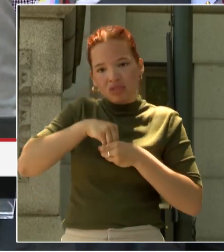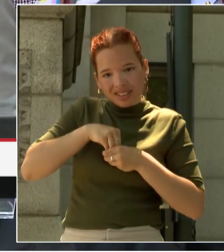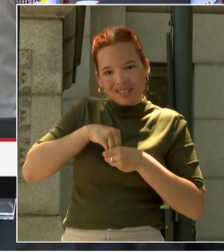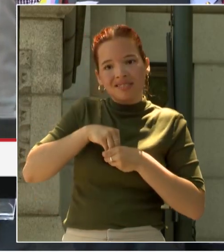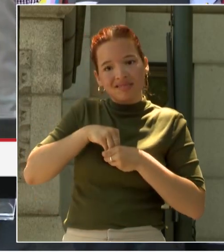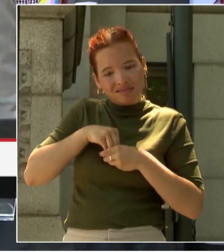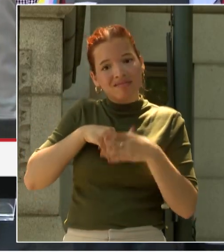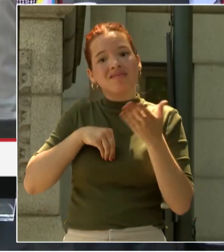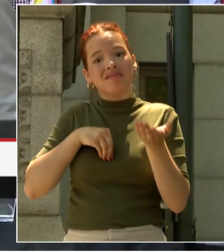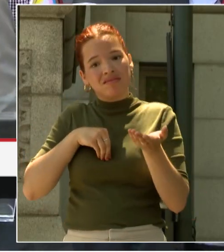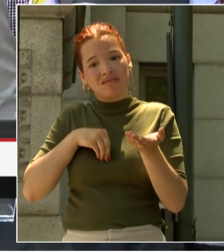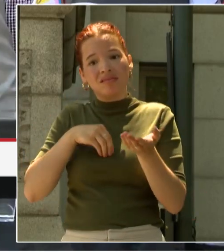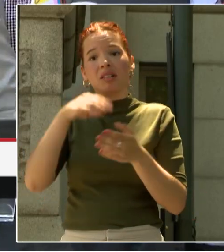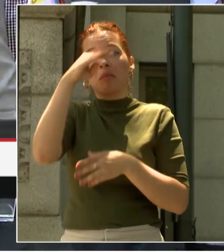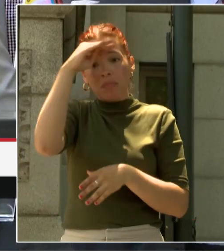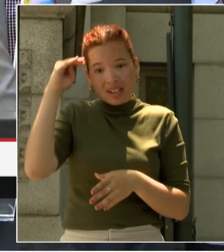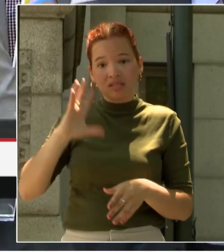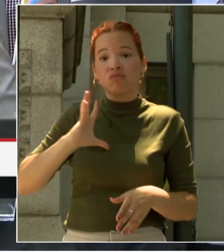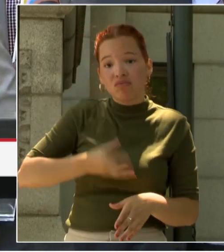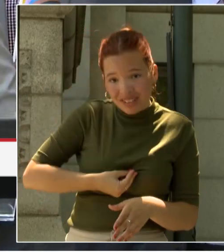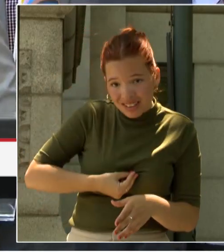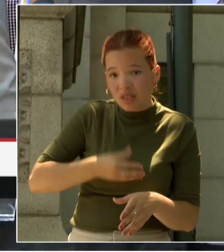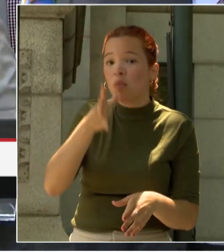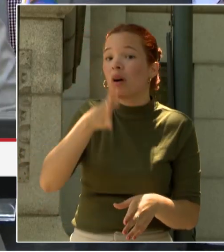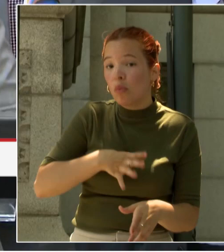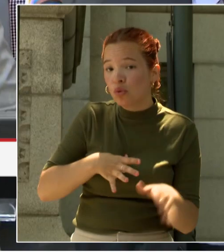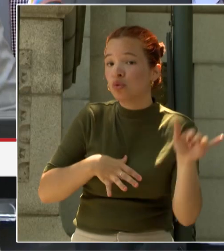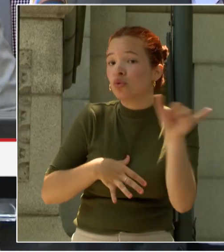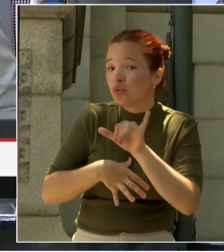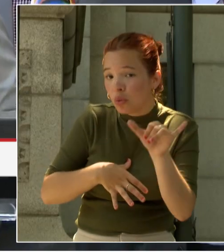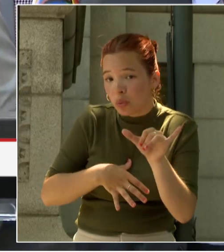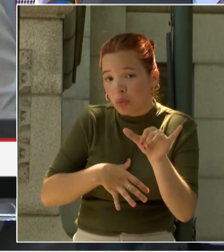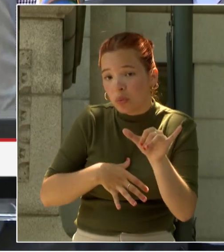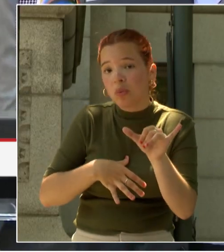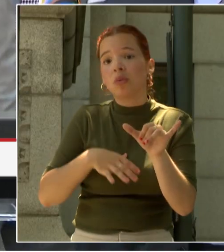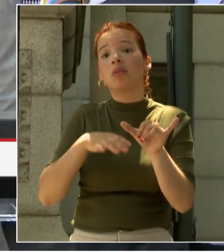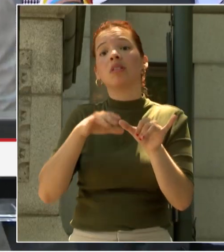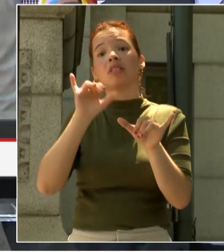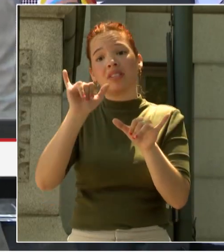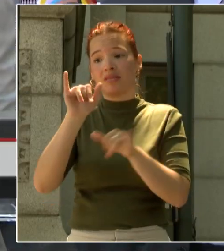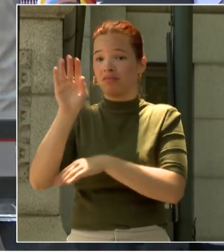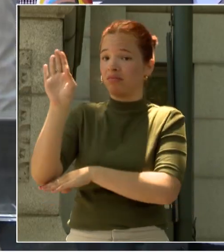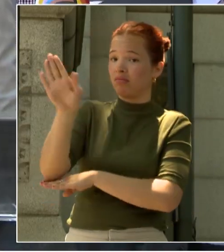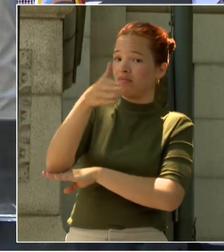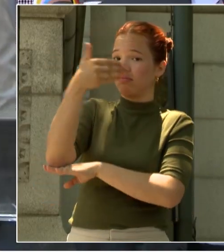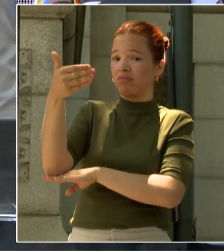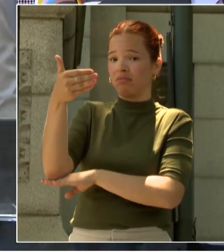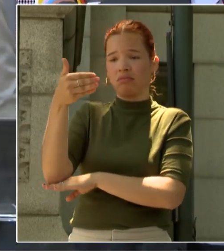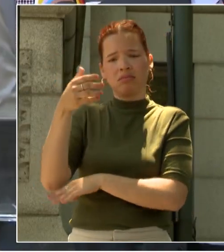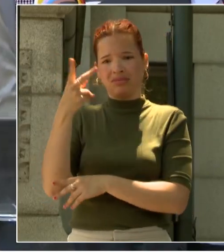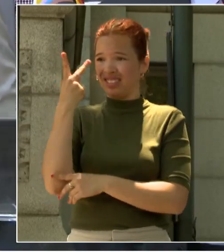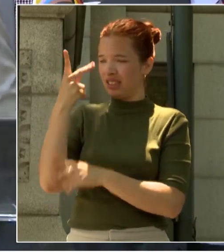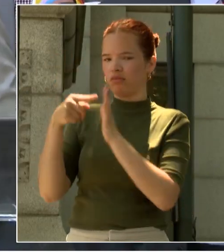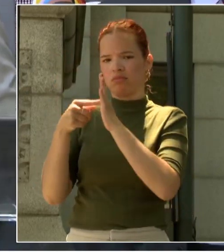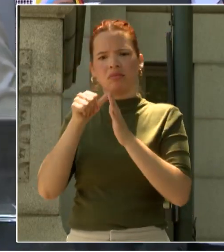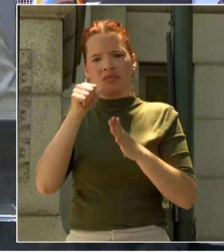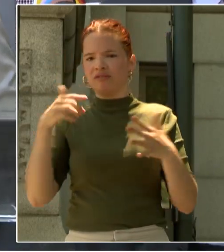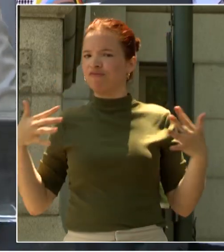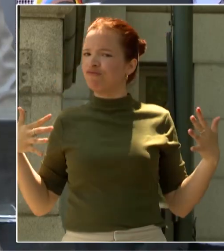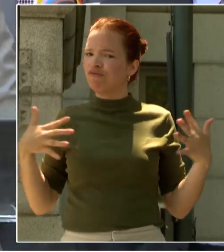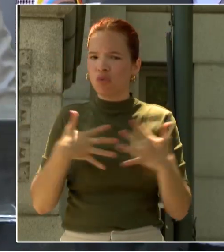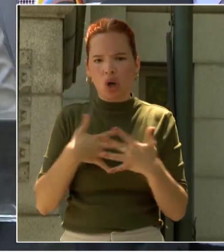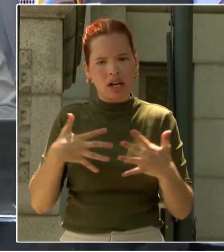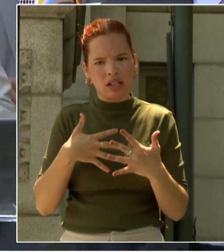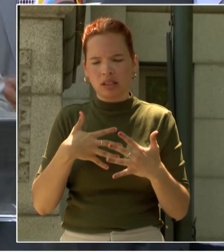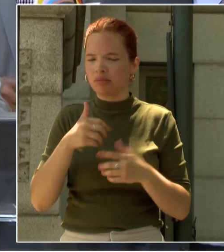the freedom of raising this flag without fear or of such backlash today, may we never forget the origins of this